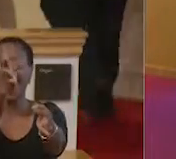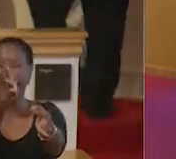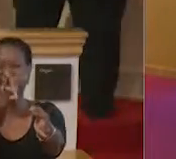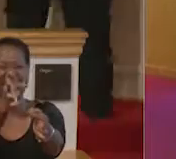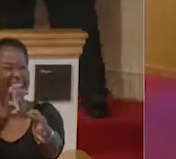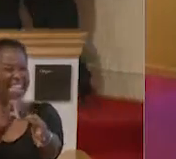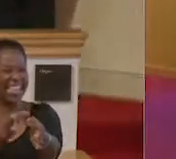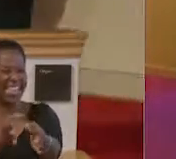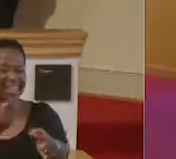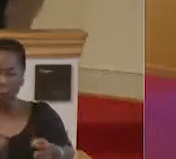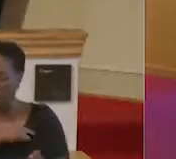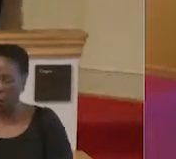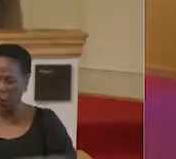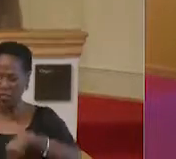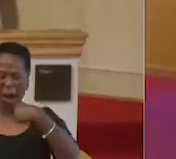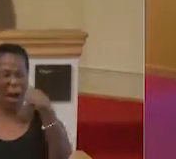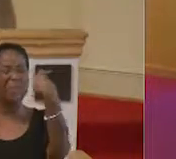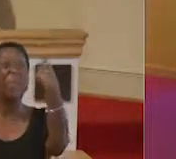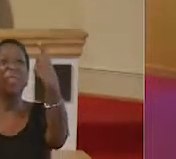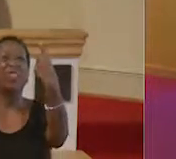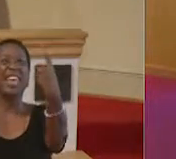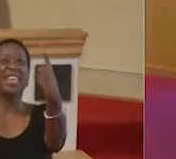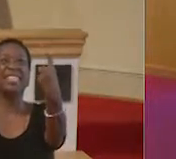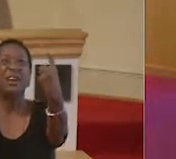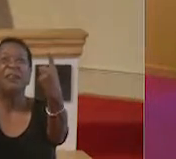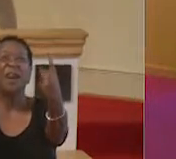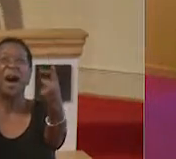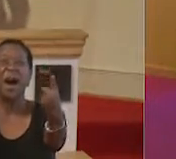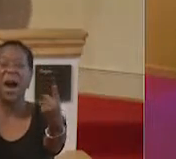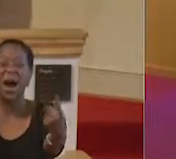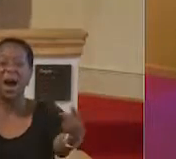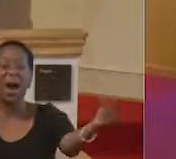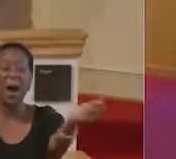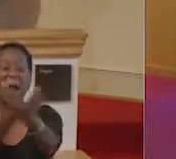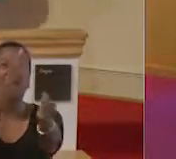Together we sing it one more time. We've come. This